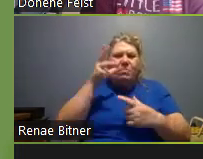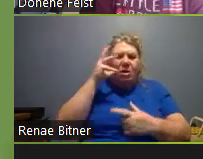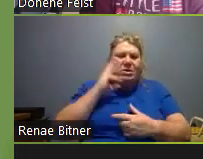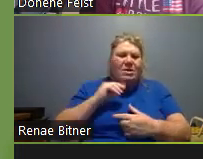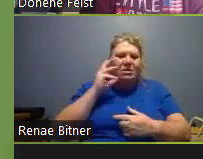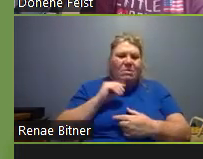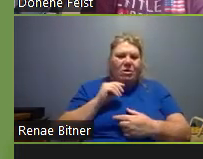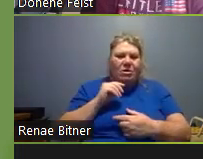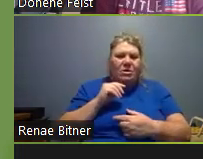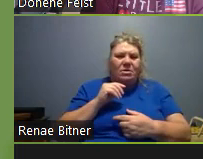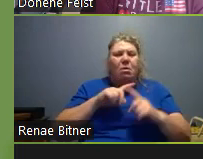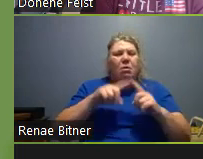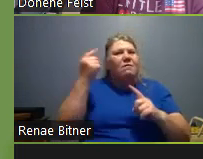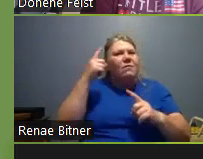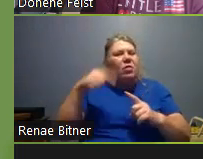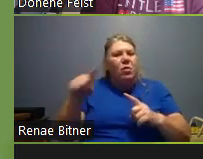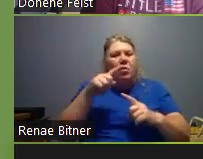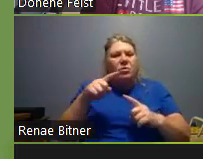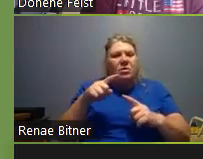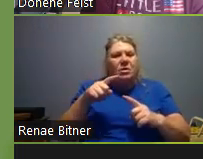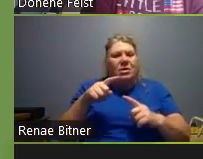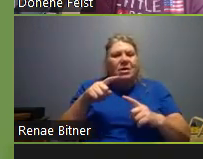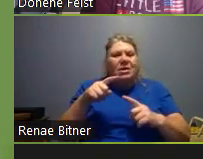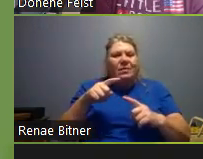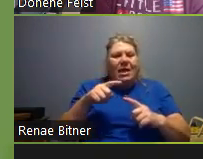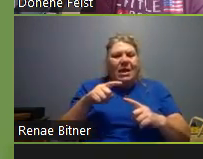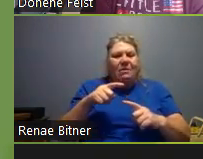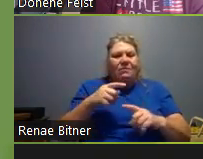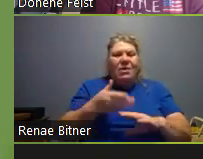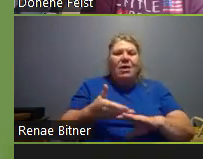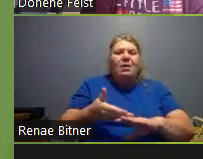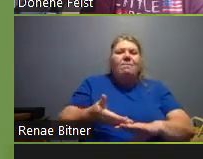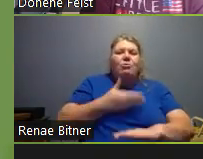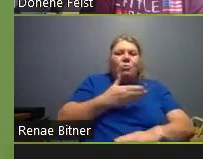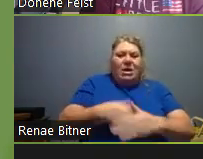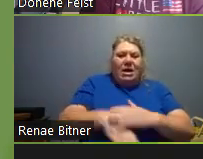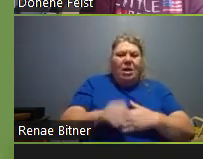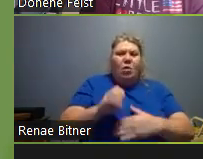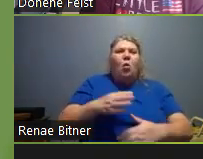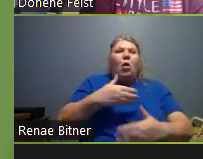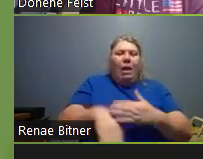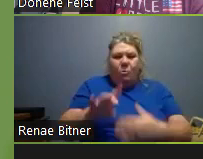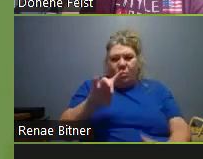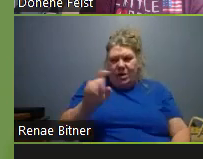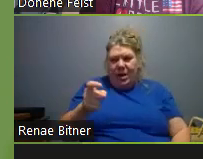experience, but it is for those who receive a prenatal or at-birth diagnosis. So